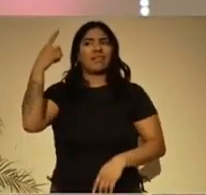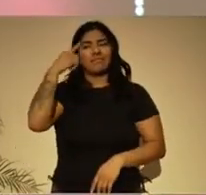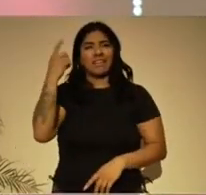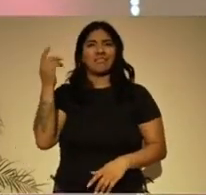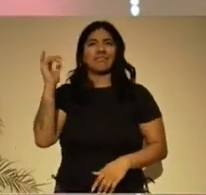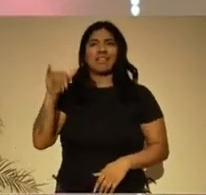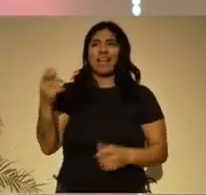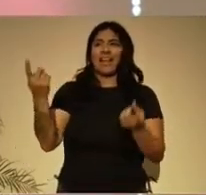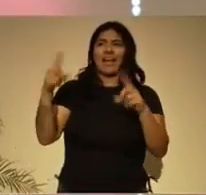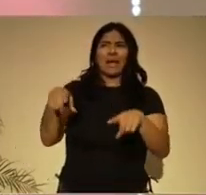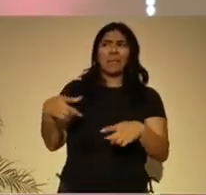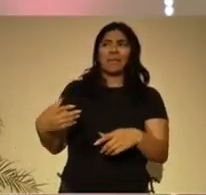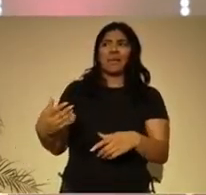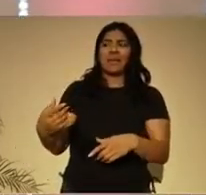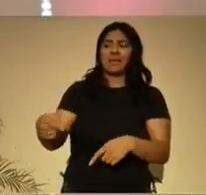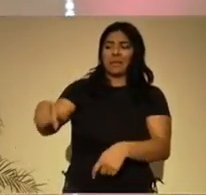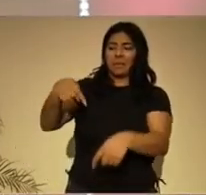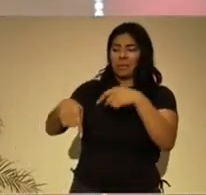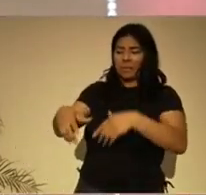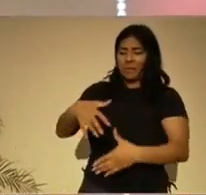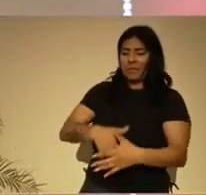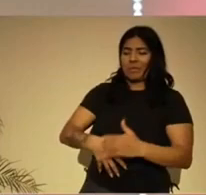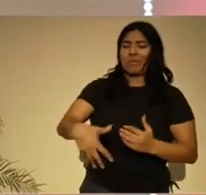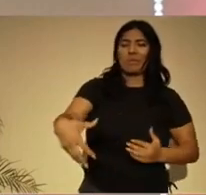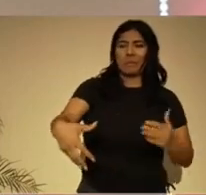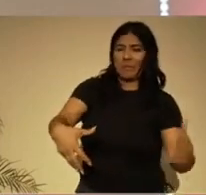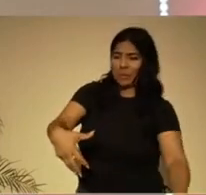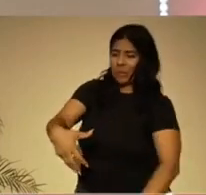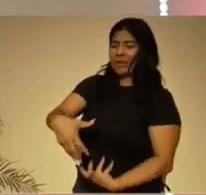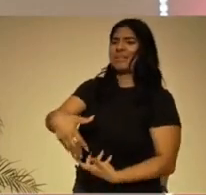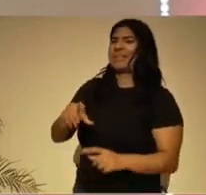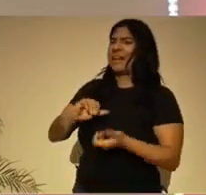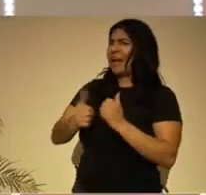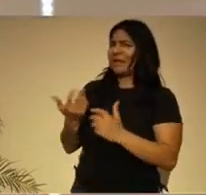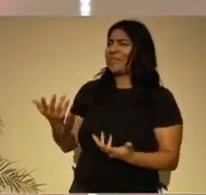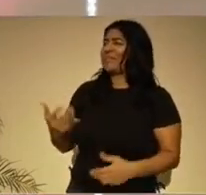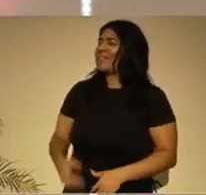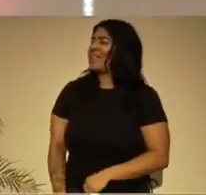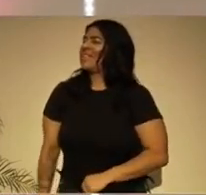can't physically go back into the womb. Oh God, thank God.